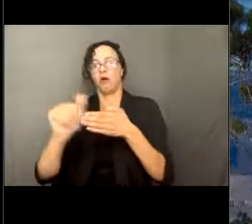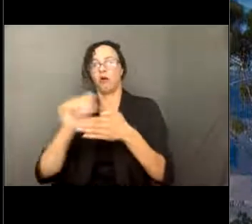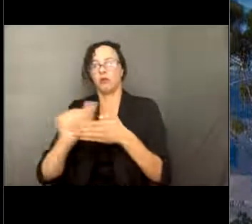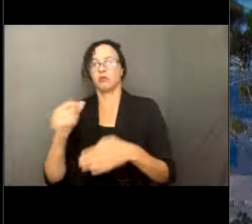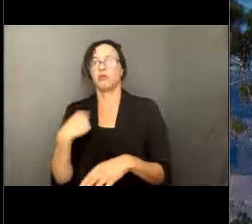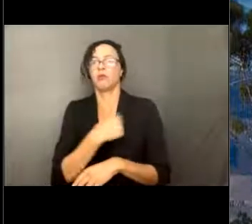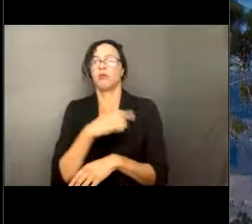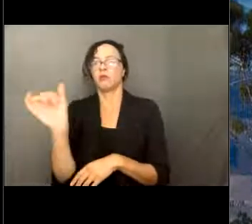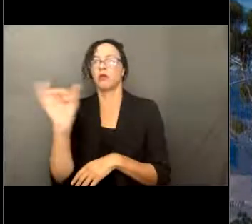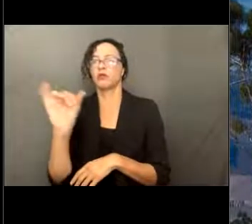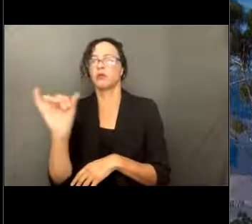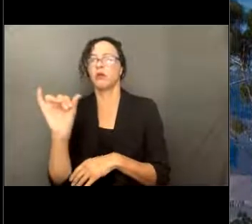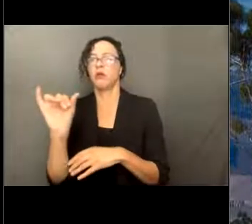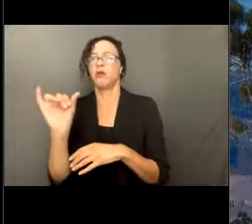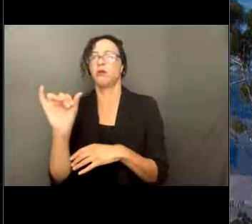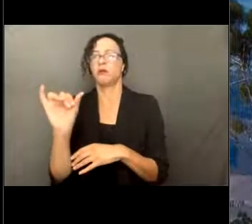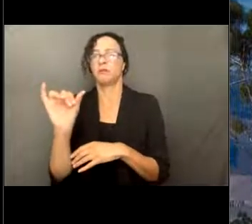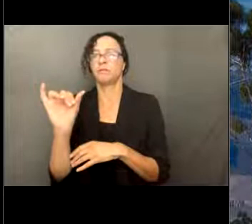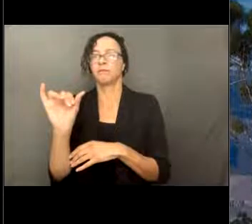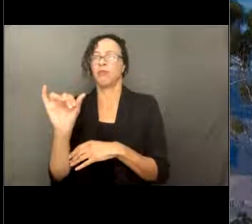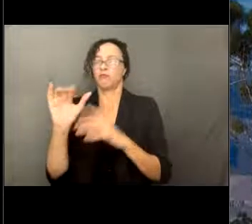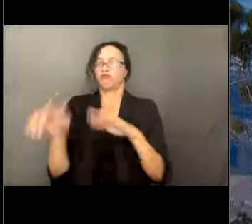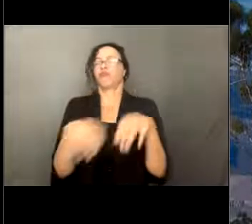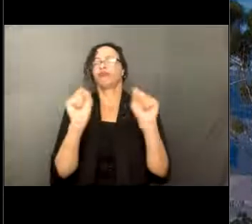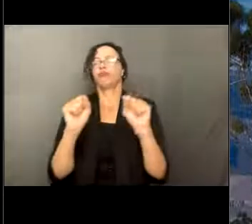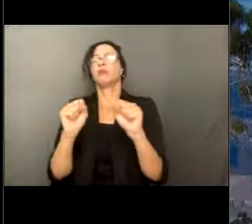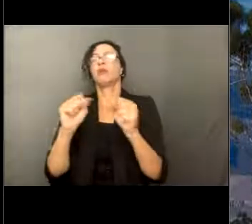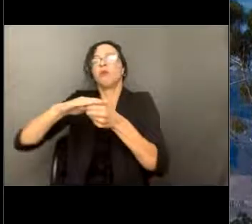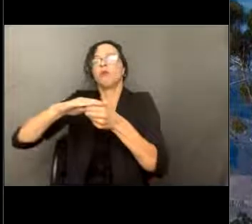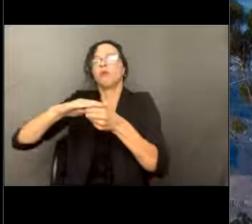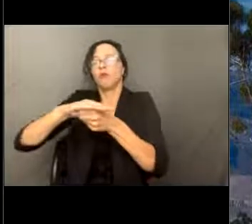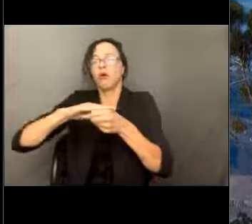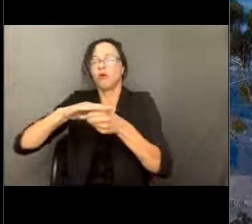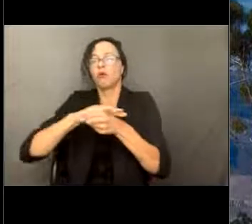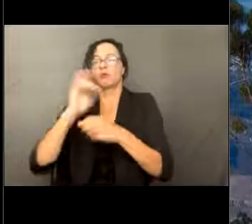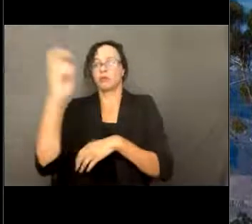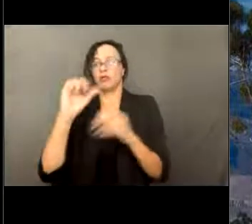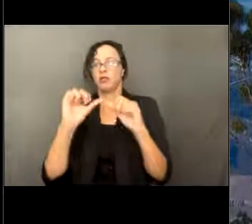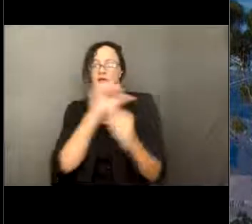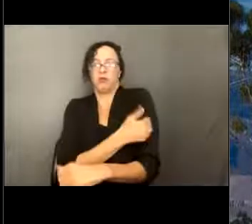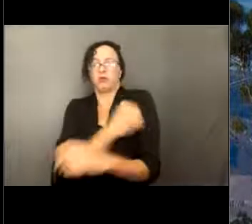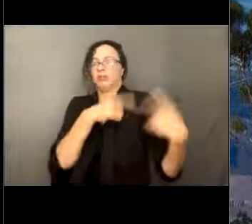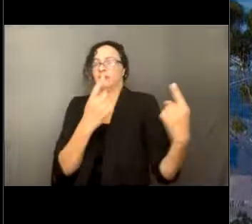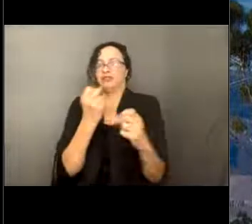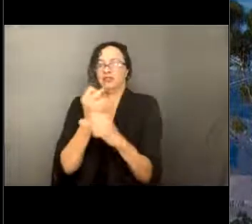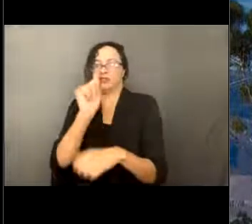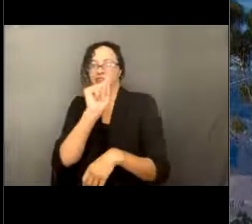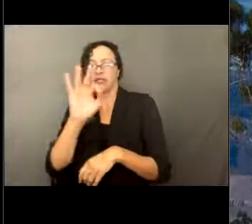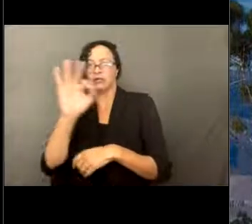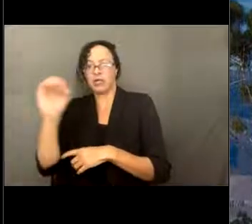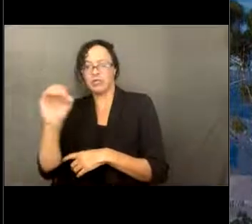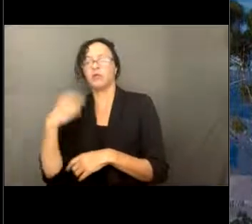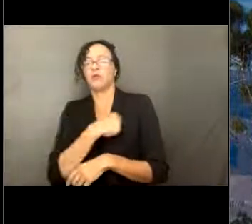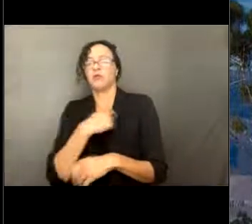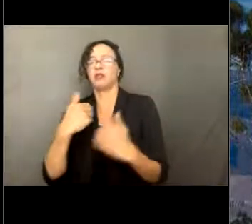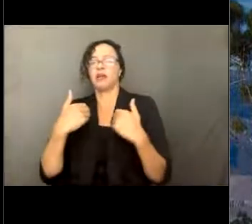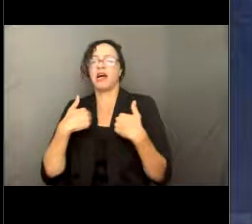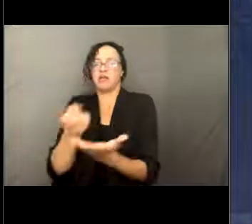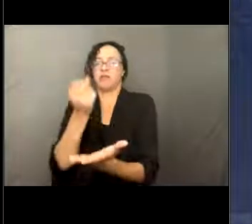also been the local transportation authority since 1990 with our voter-approved sales tax measure, which I'll talk about a little more in a little